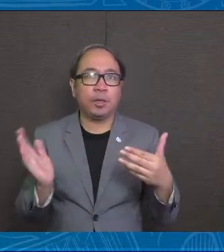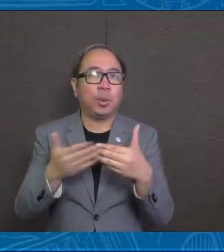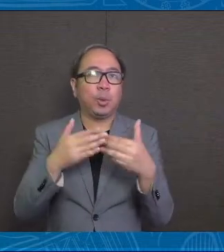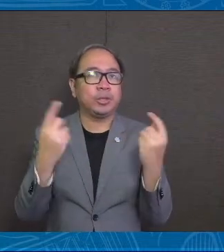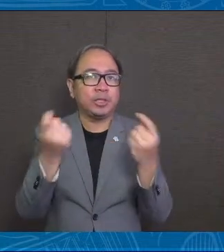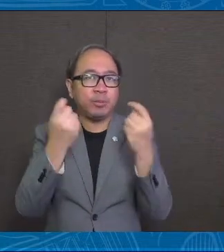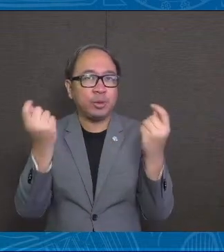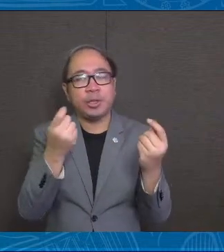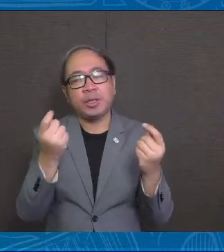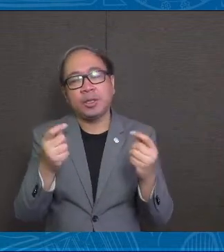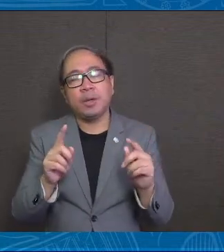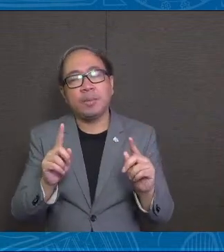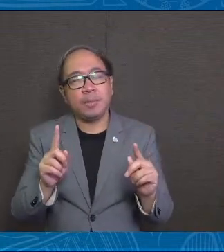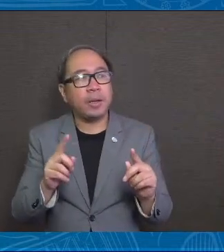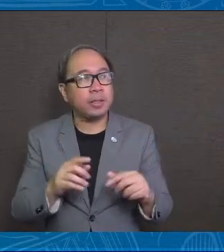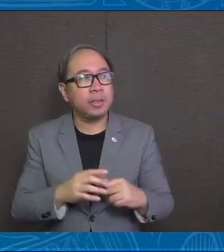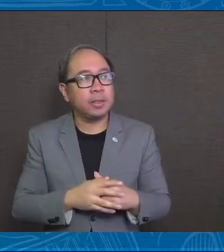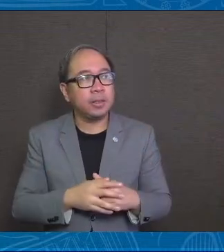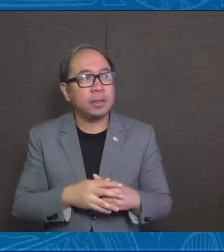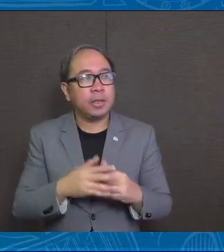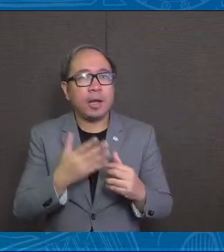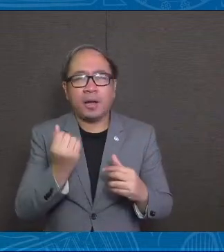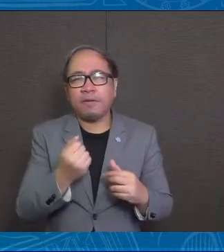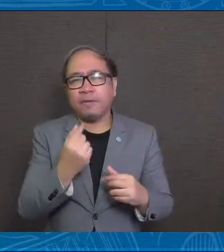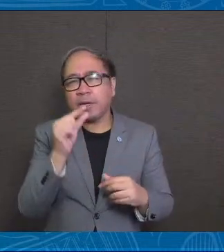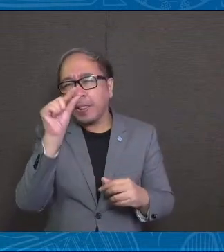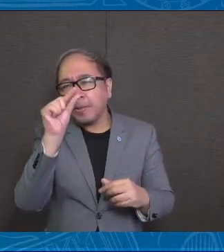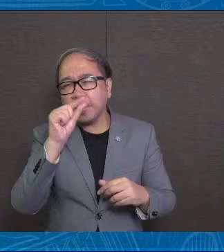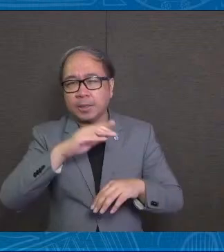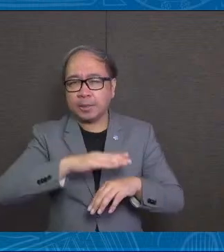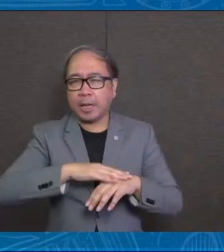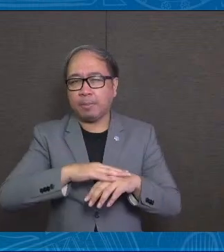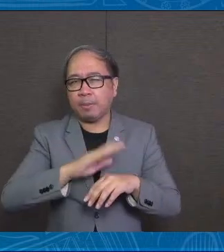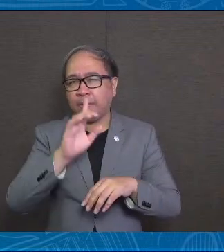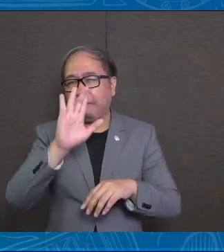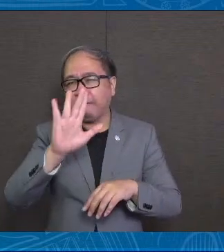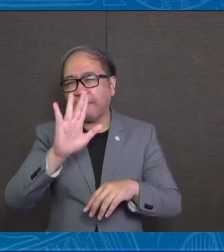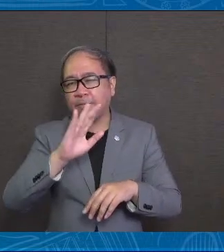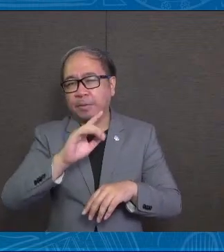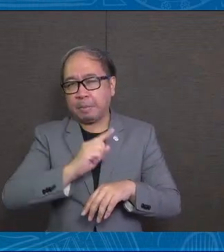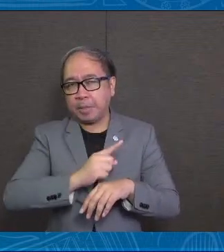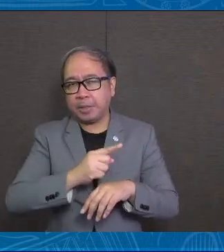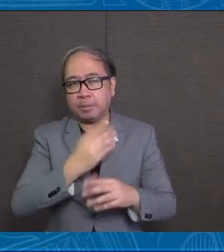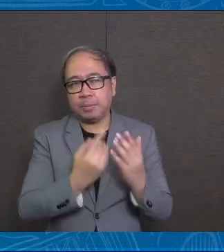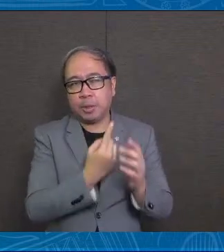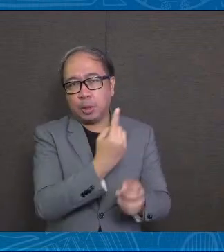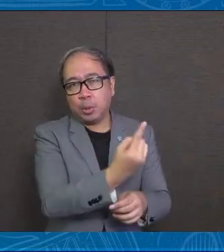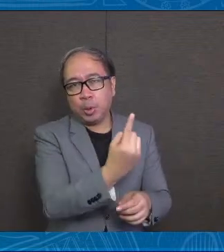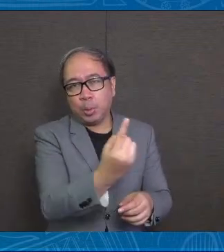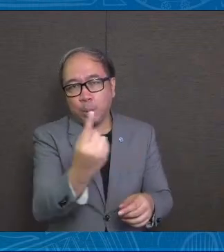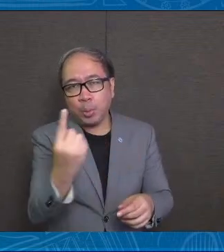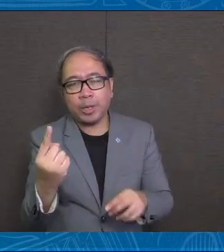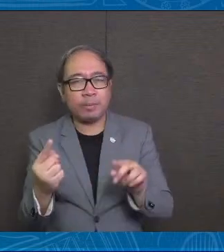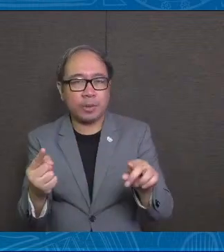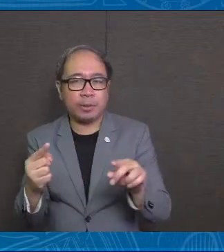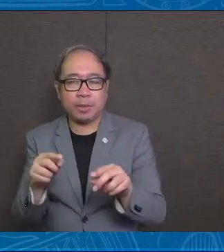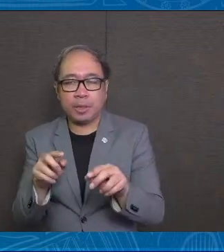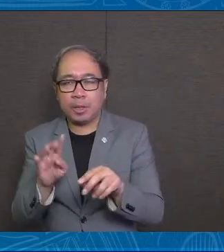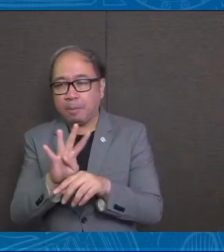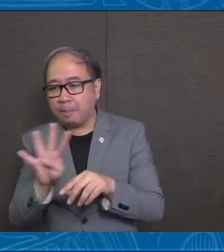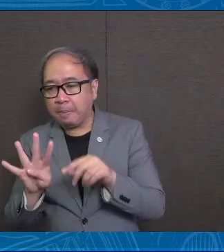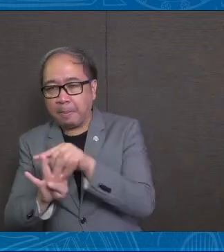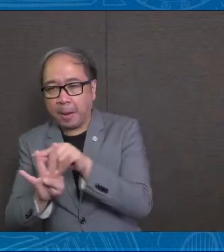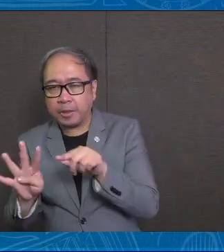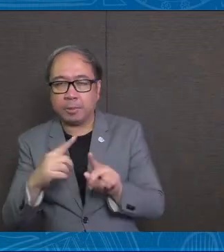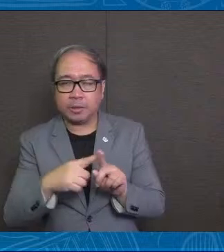up from attending that, but we have a little bit of time. I think we have 5 minutes, 1 each for the panelists and 1 minute for me to wrap up. So